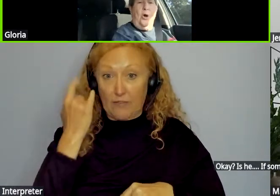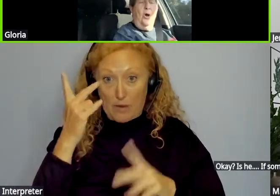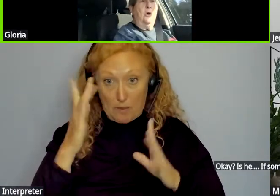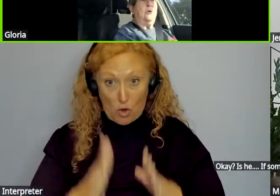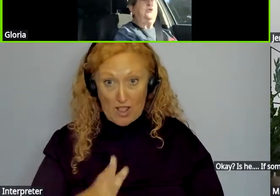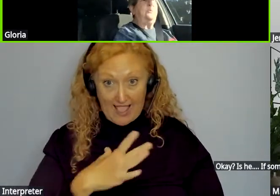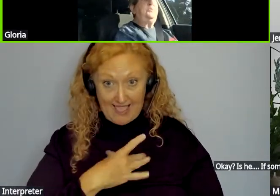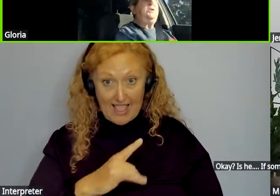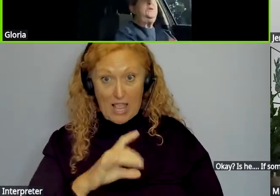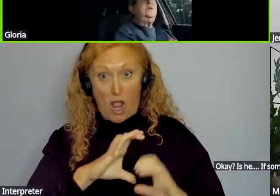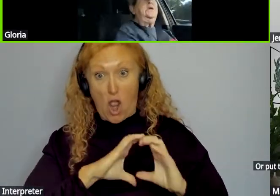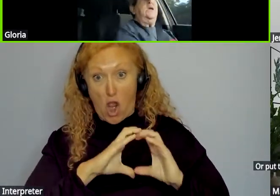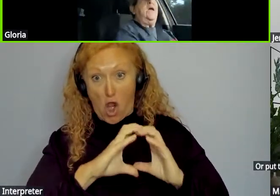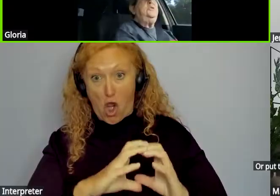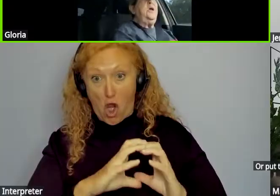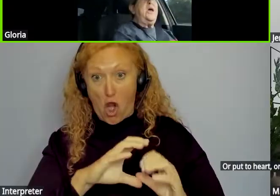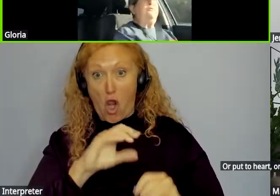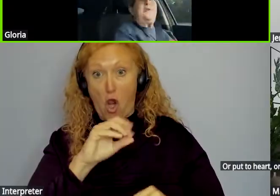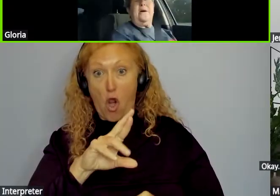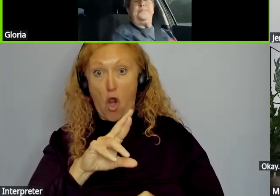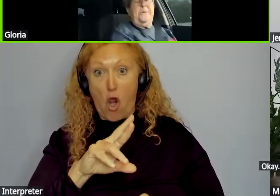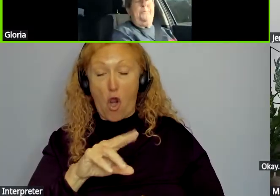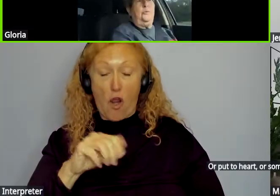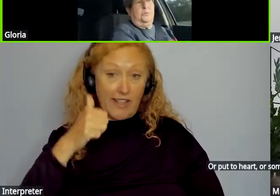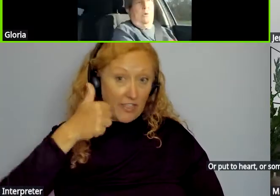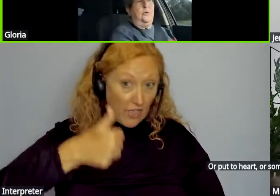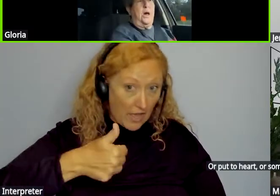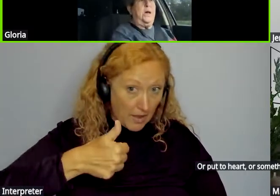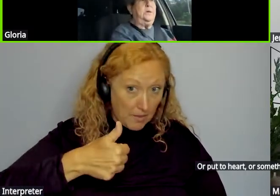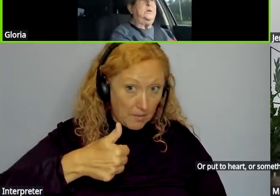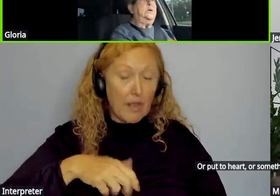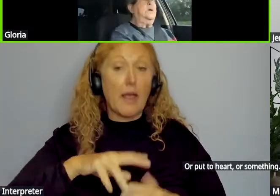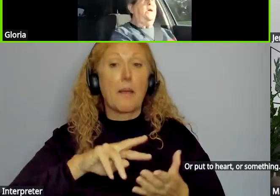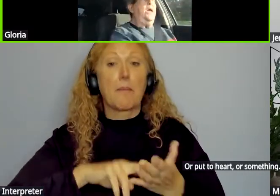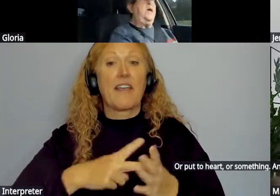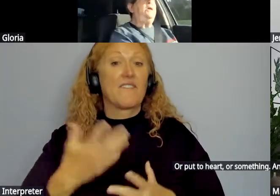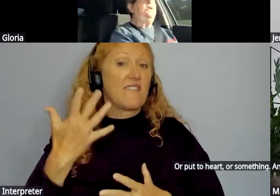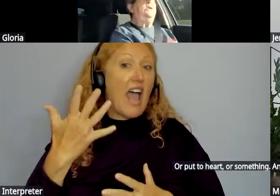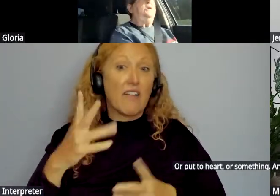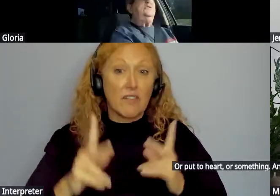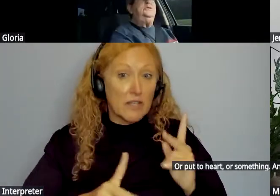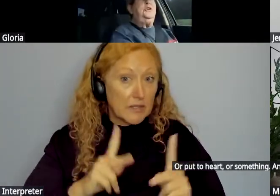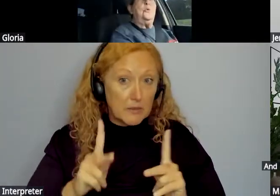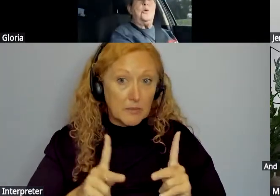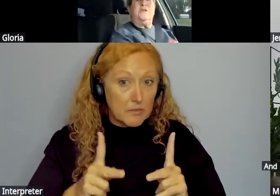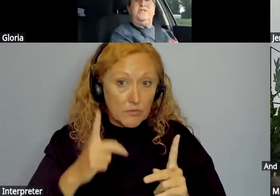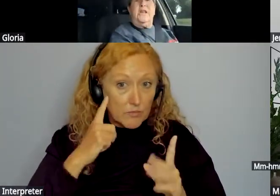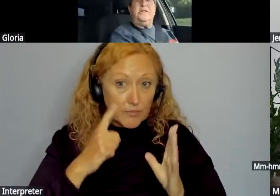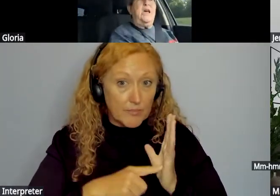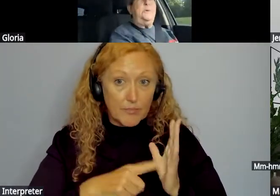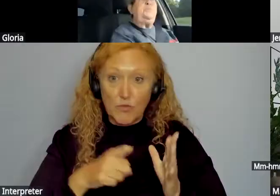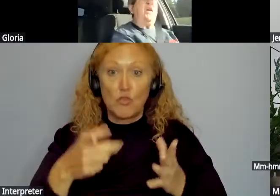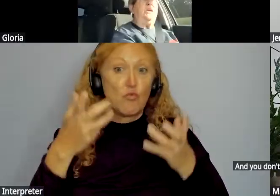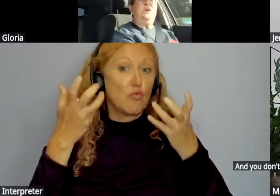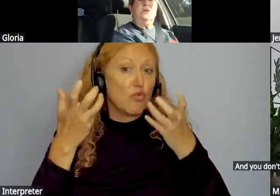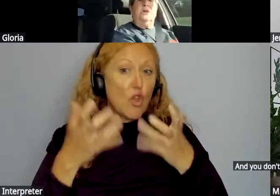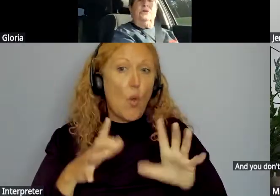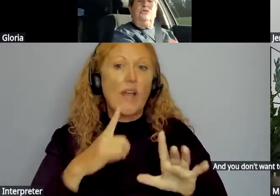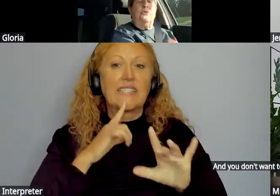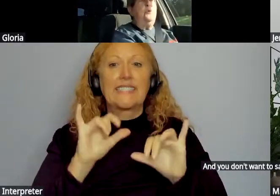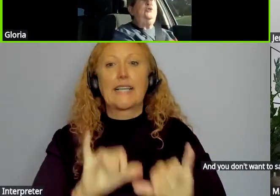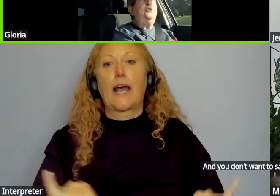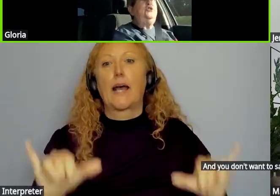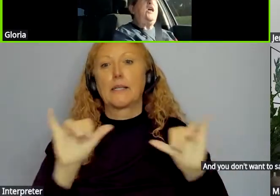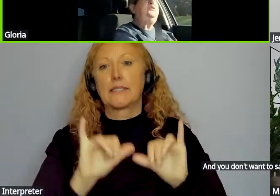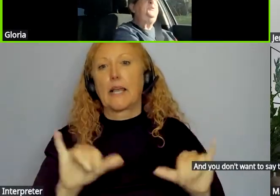puts a heart or something, and you have 5 people, okay, Mm-hmm. and you don't want to say the same thing.